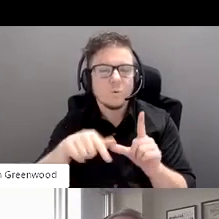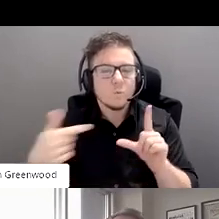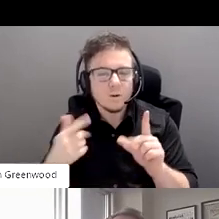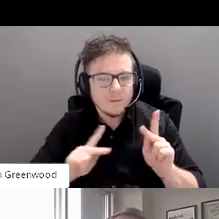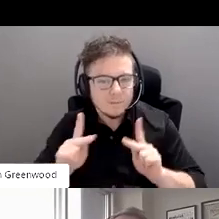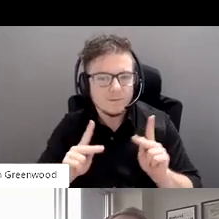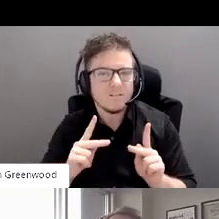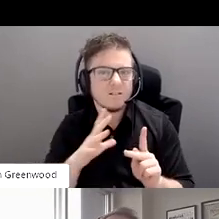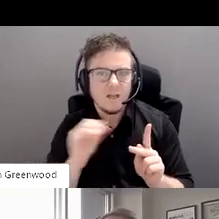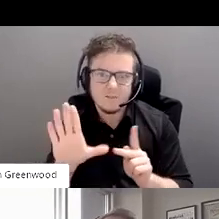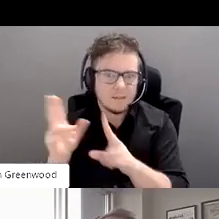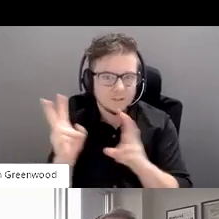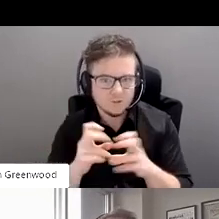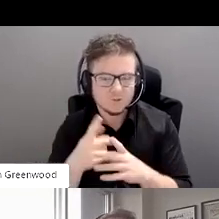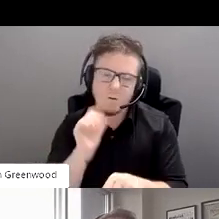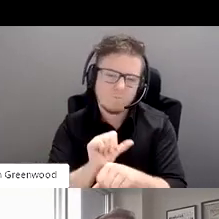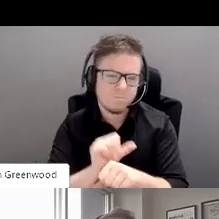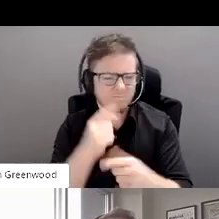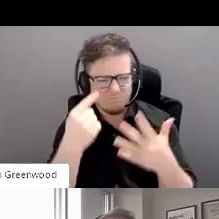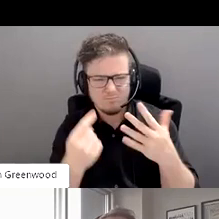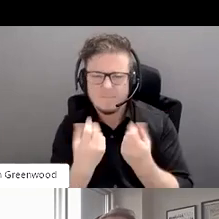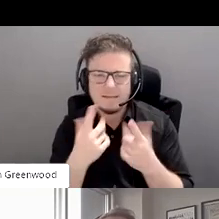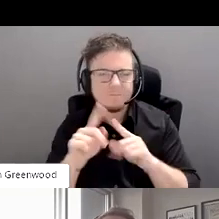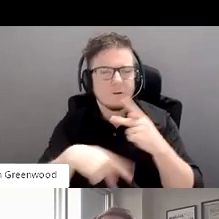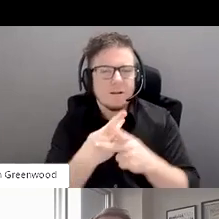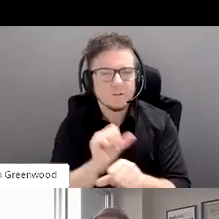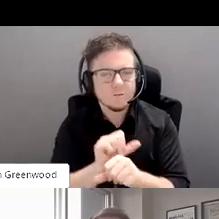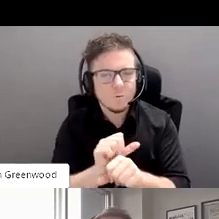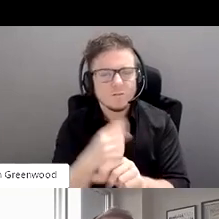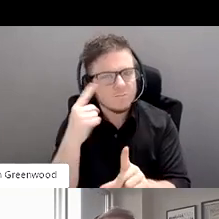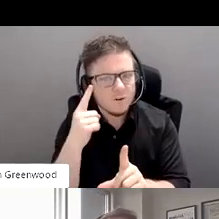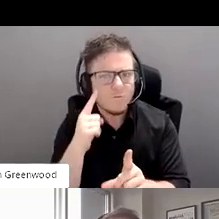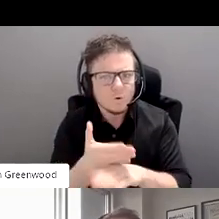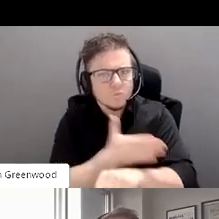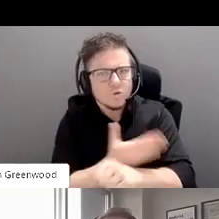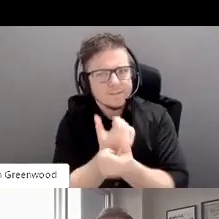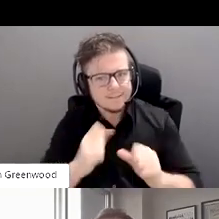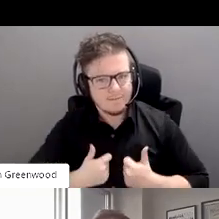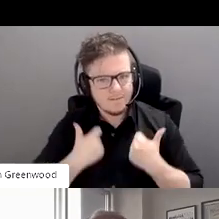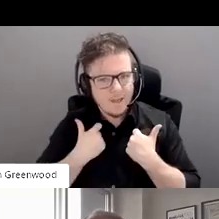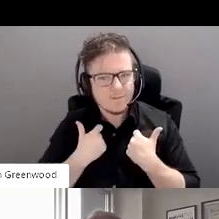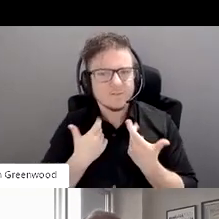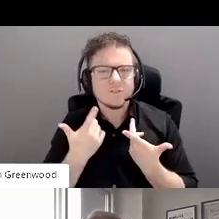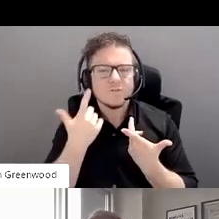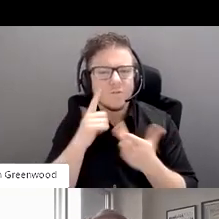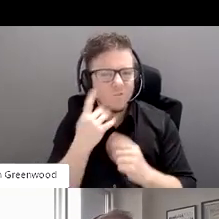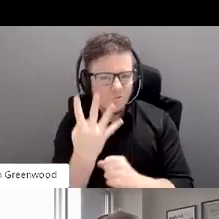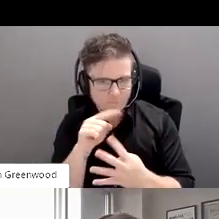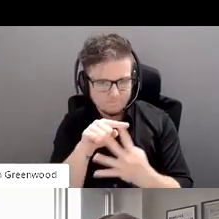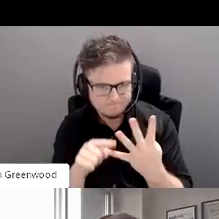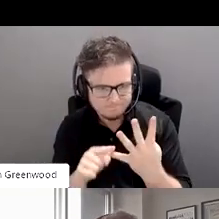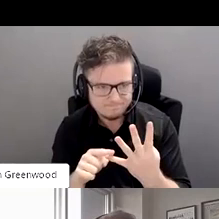bunch of different work, but we do this work so we can improve and save lives through kind of 4 main buckets of work. That